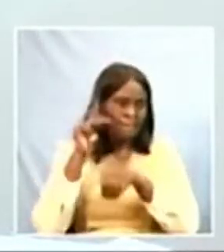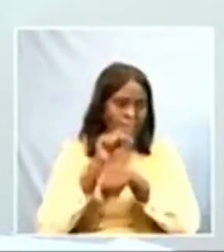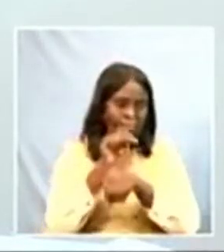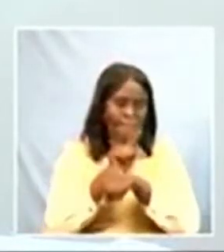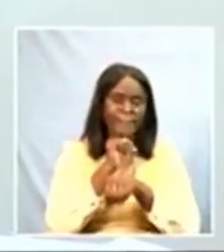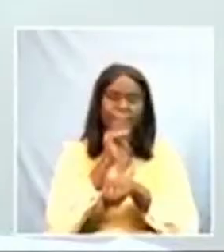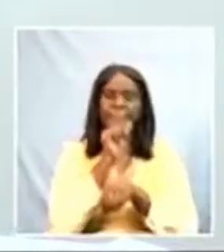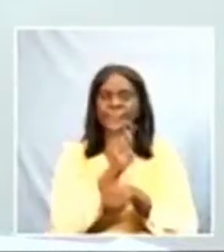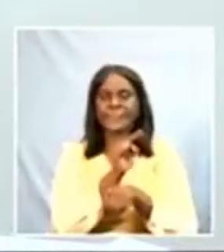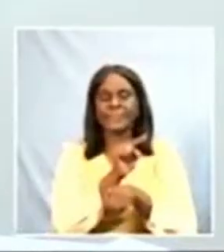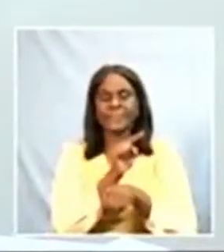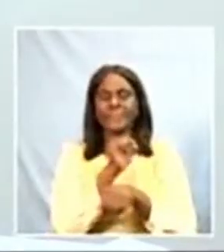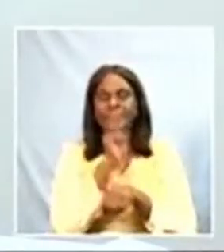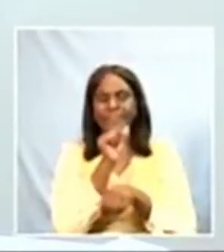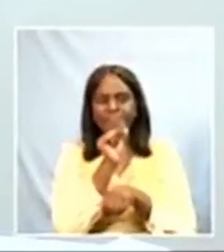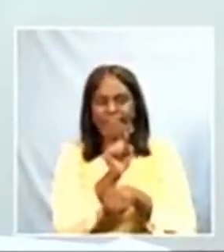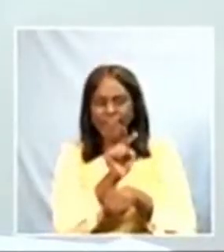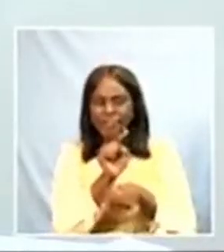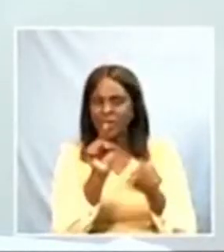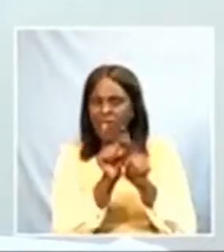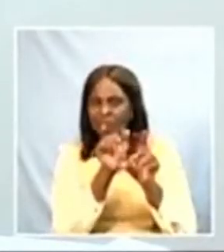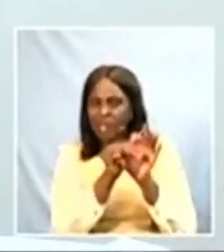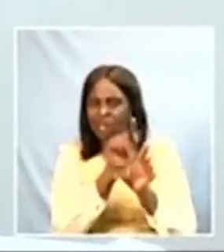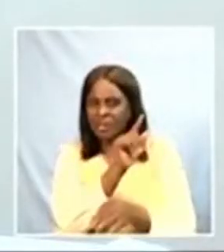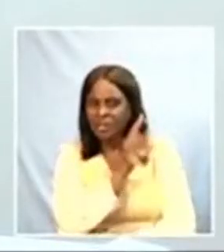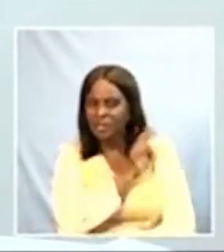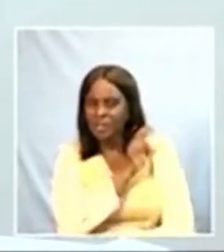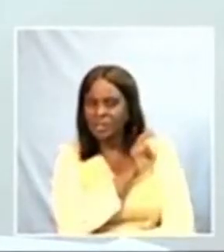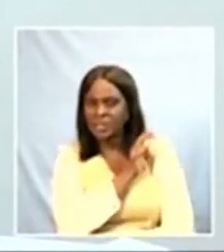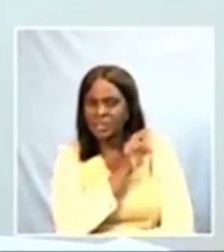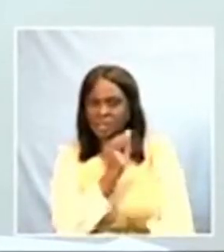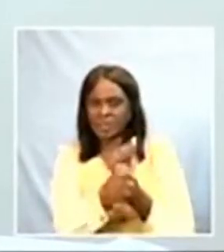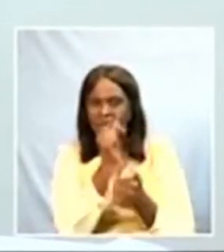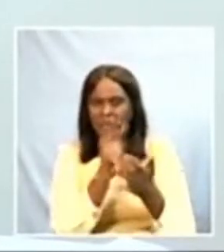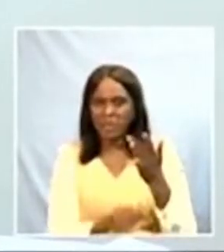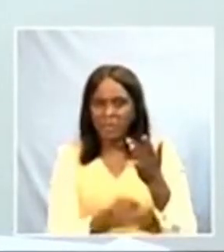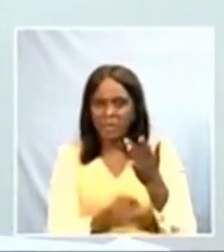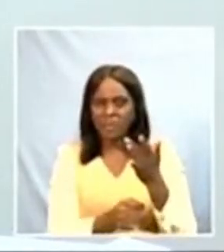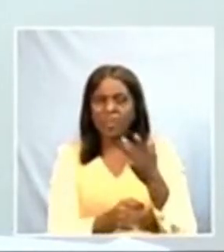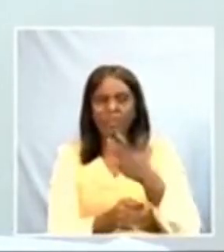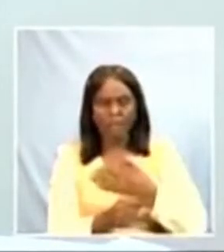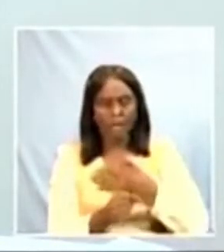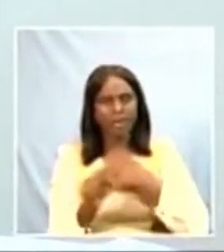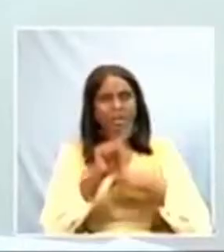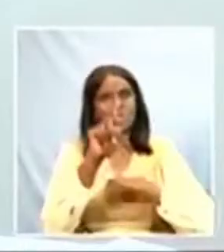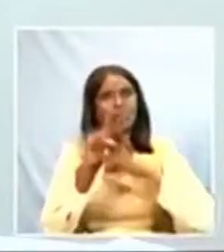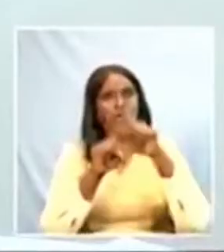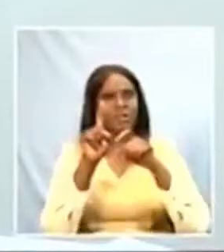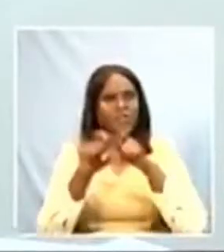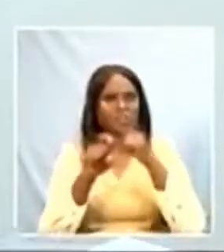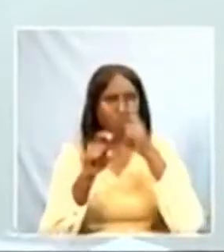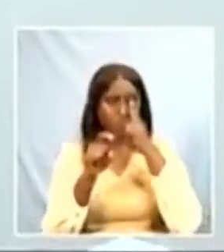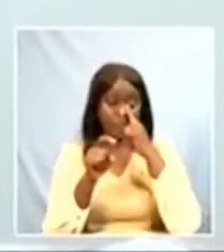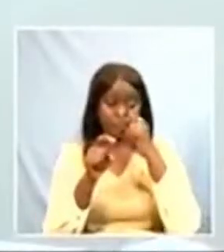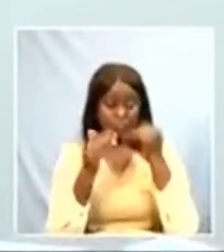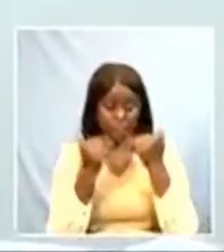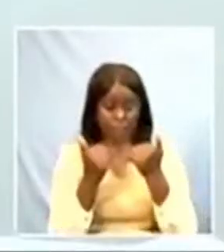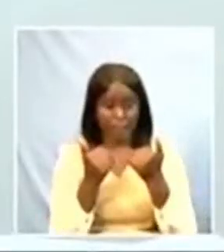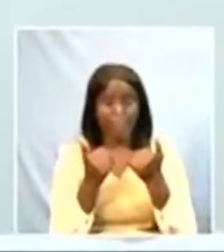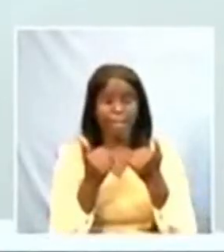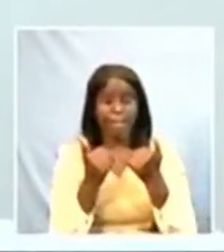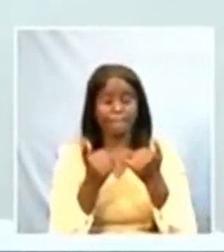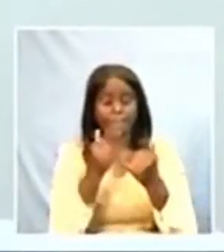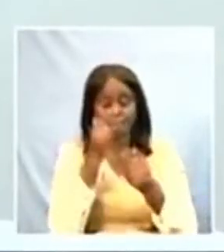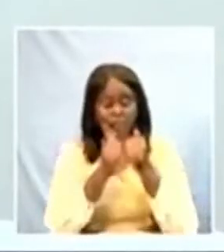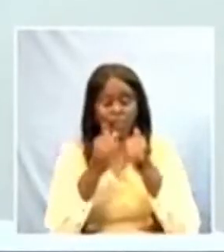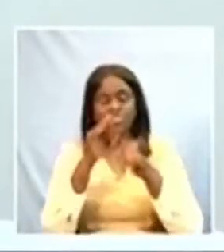not, is it only the police and the what? That was my question. Now, due